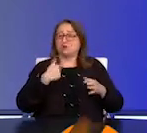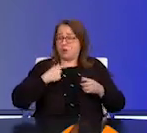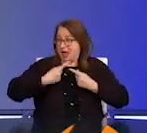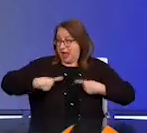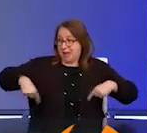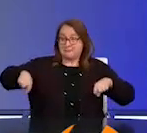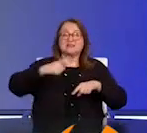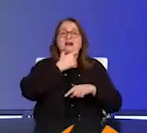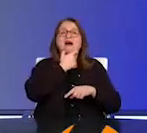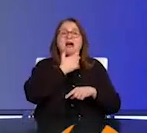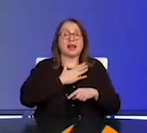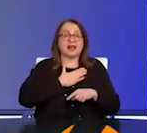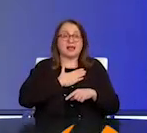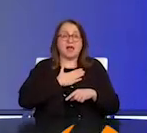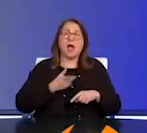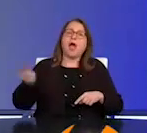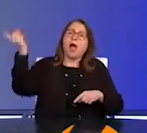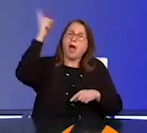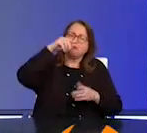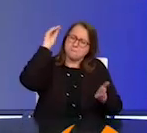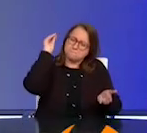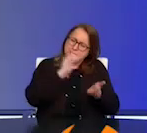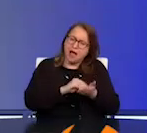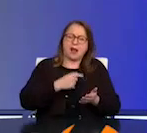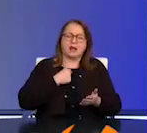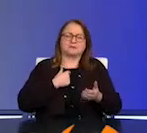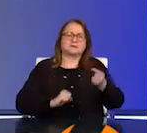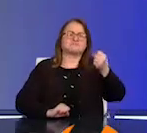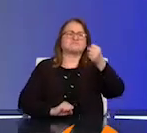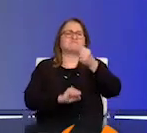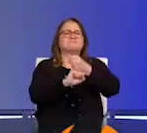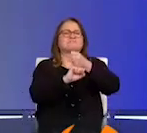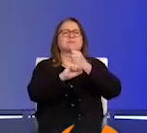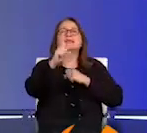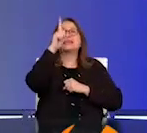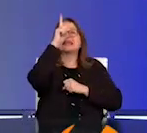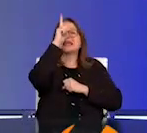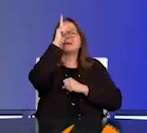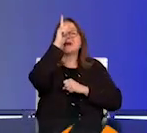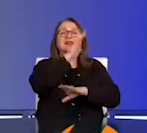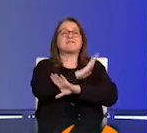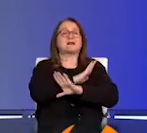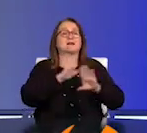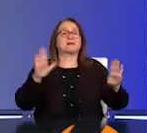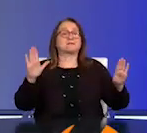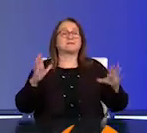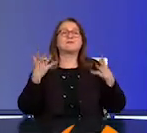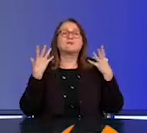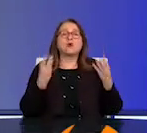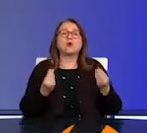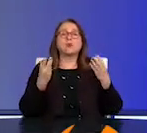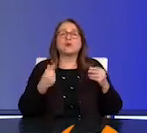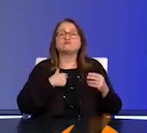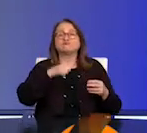stood beside you once again, your British friends will take great pride